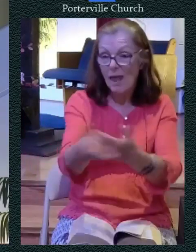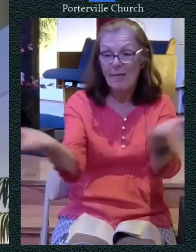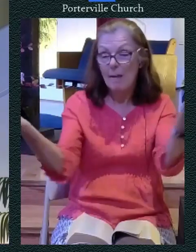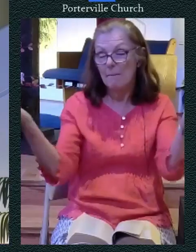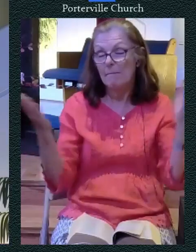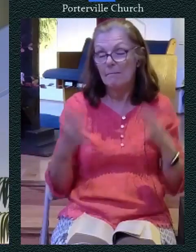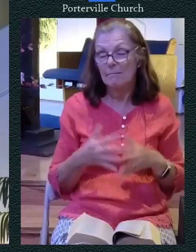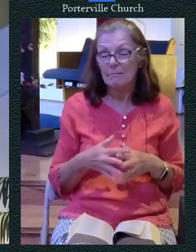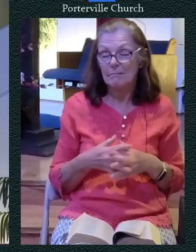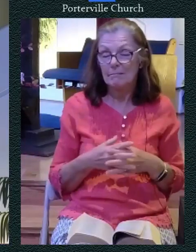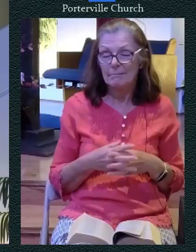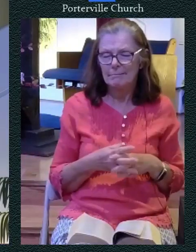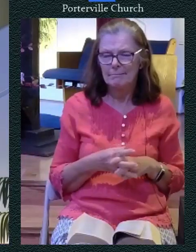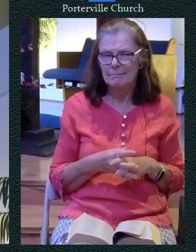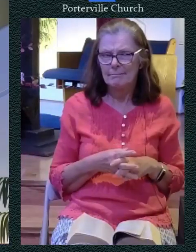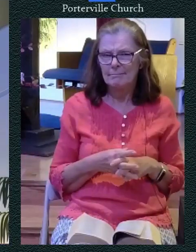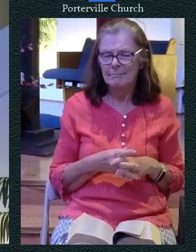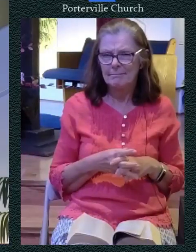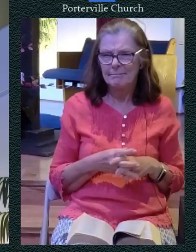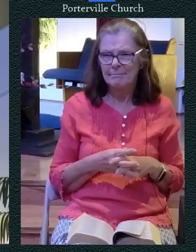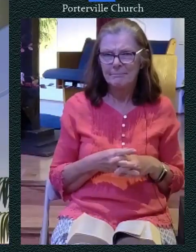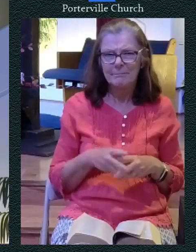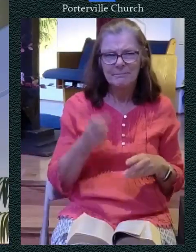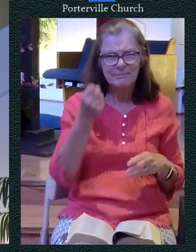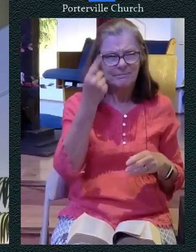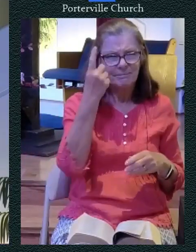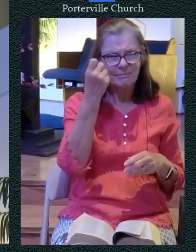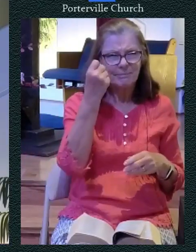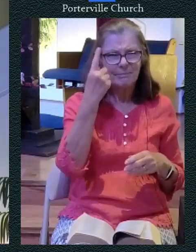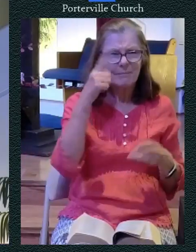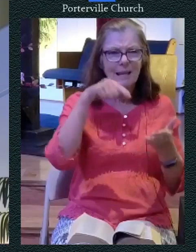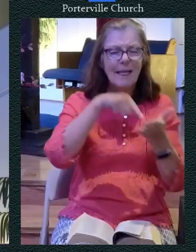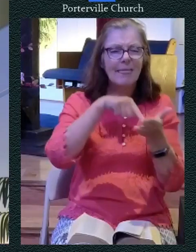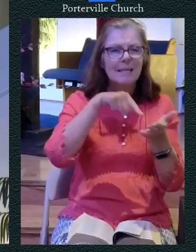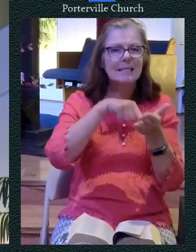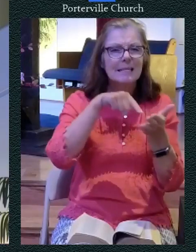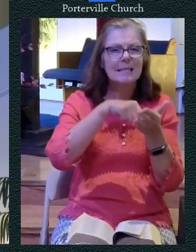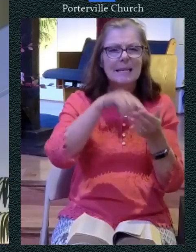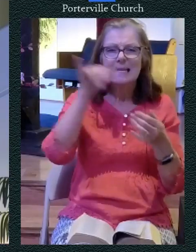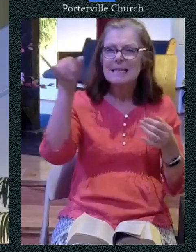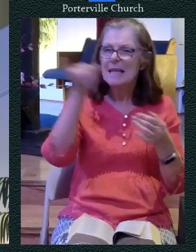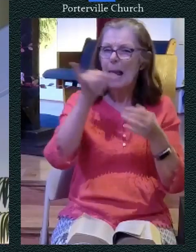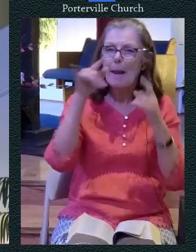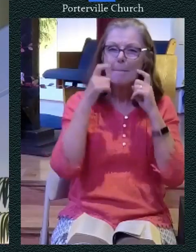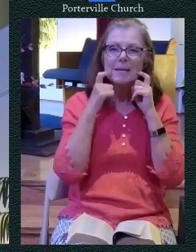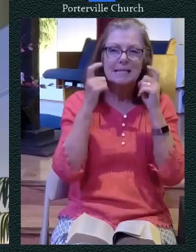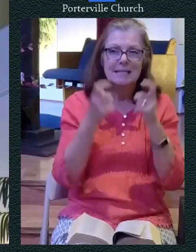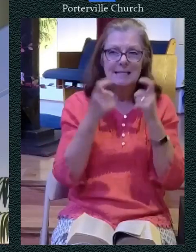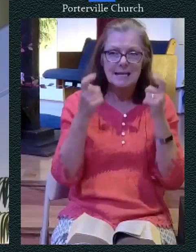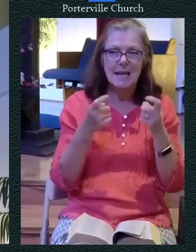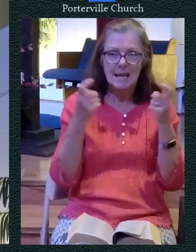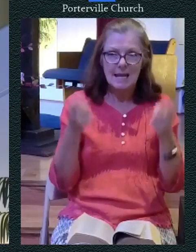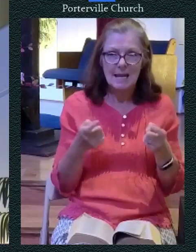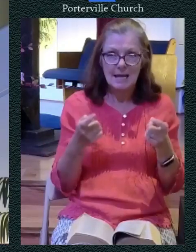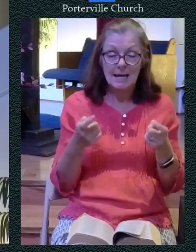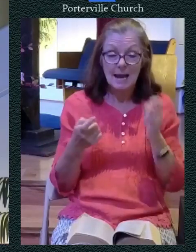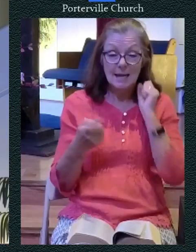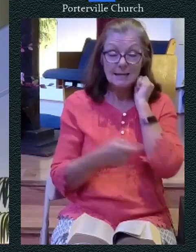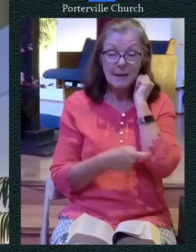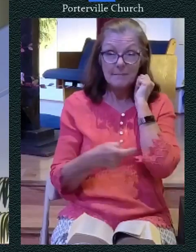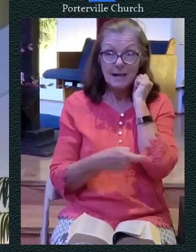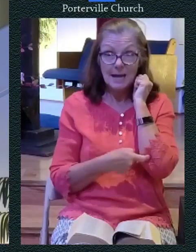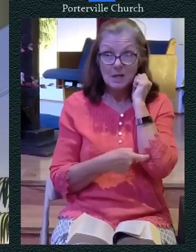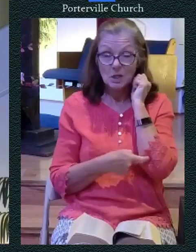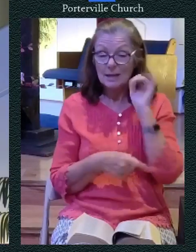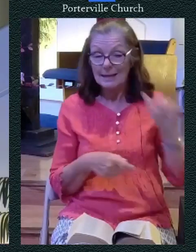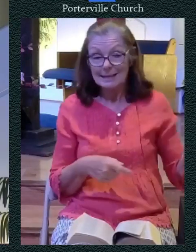You see the connection there? I'm suggesting that this was the same sin temptation that David was wrestling with.